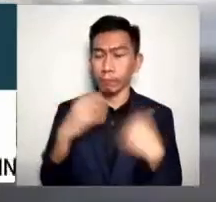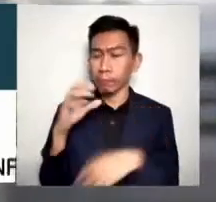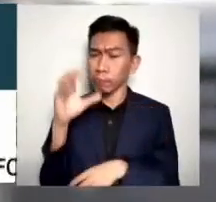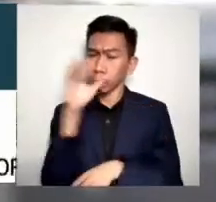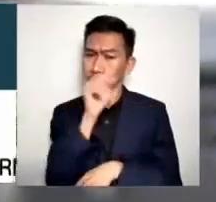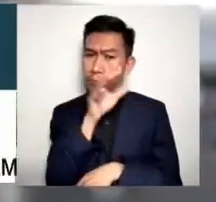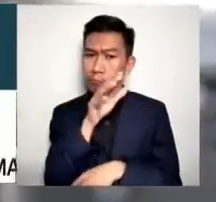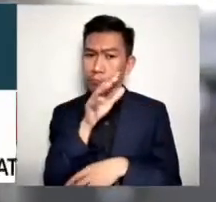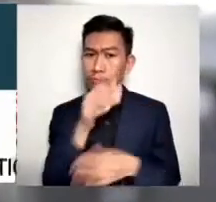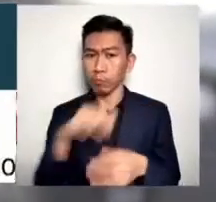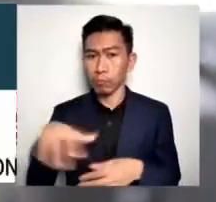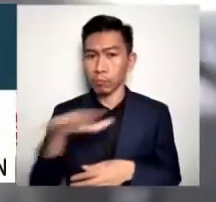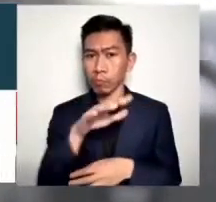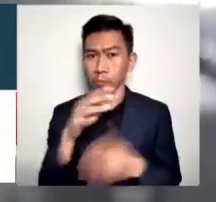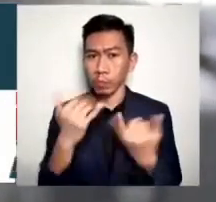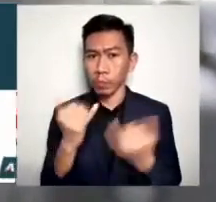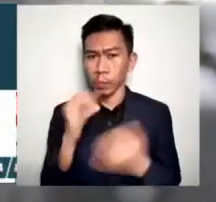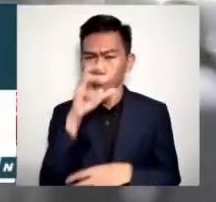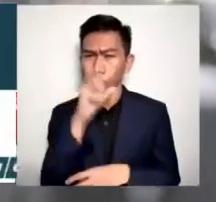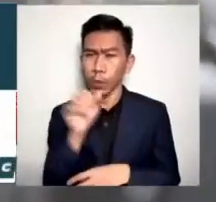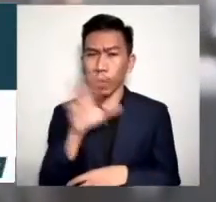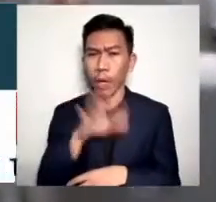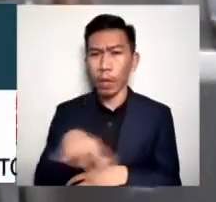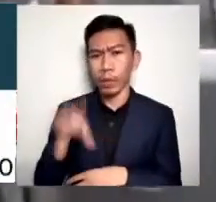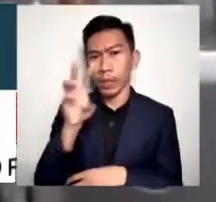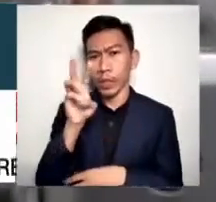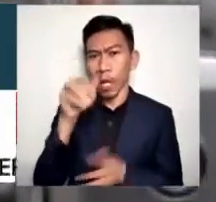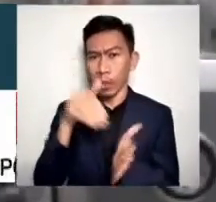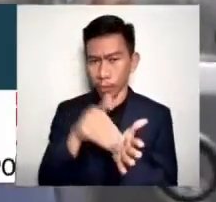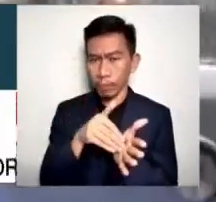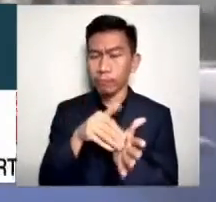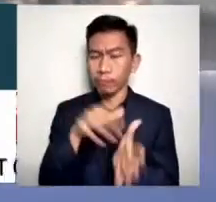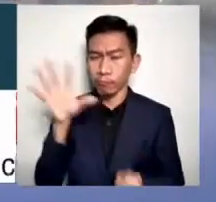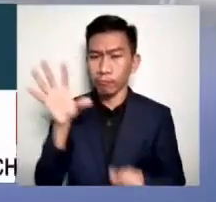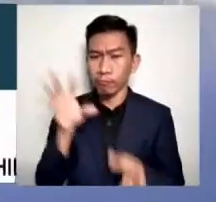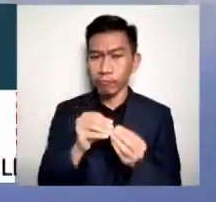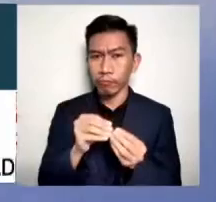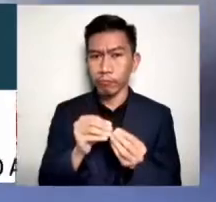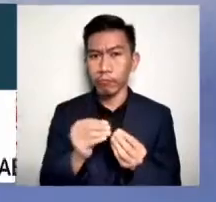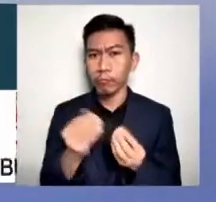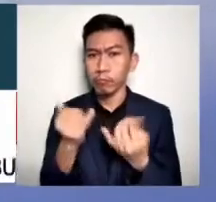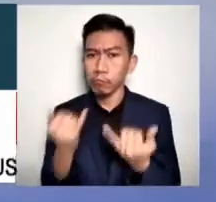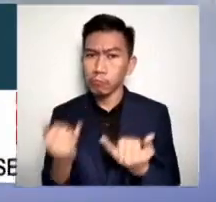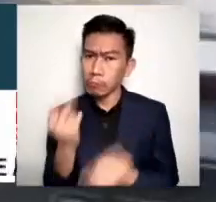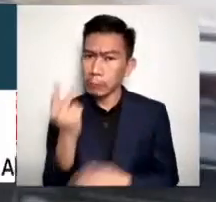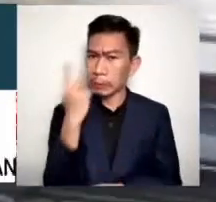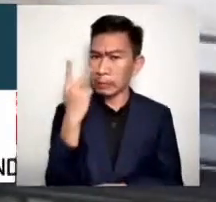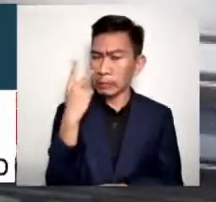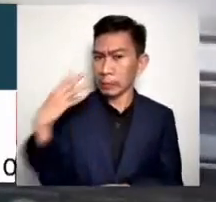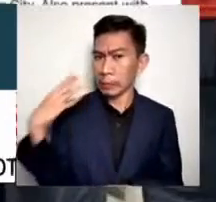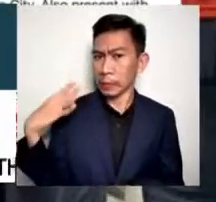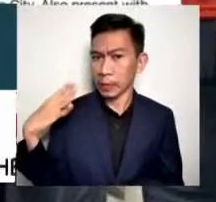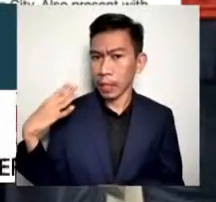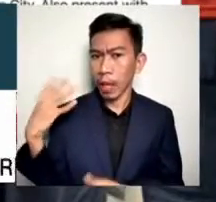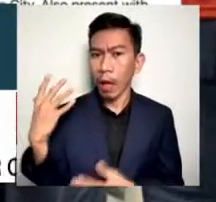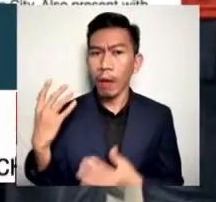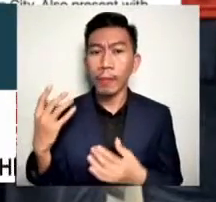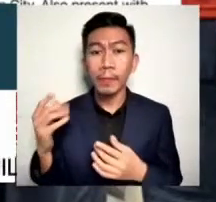senior citizens, that's around 6,000 more, are on a wait-and-see mode, as most still have access to